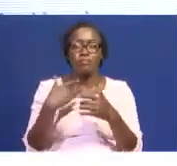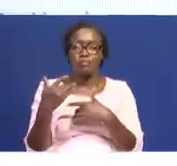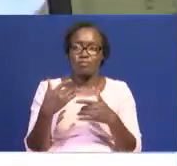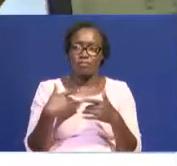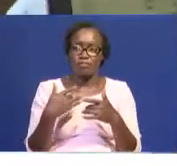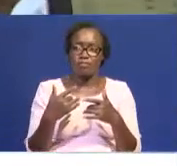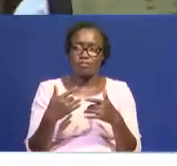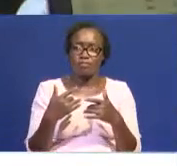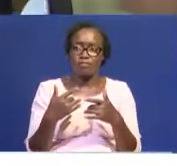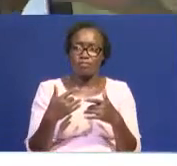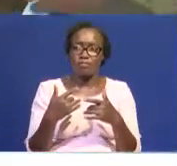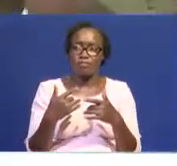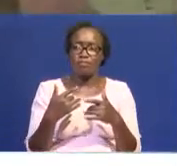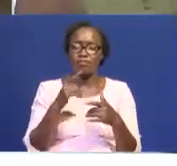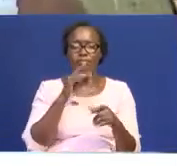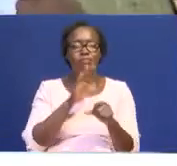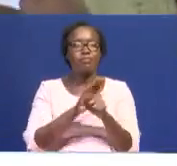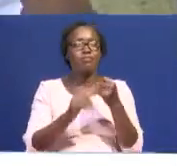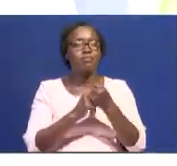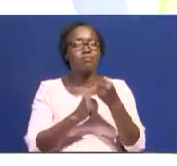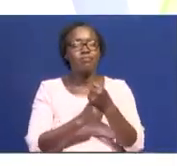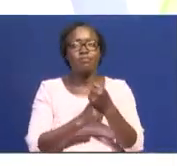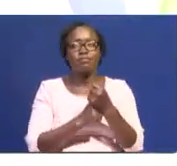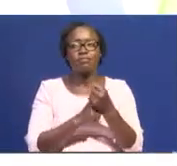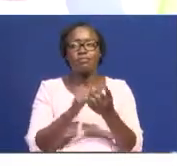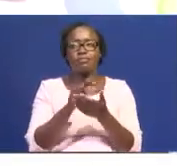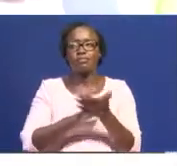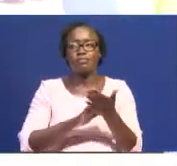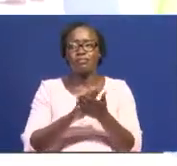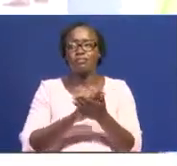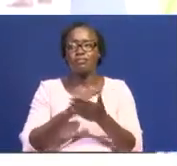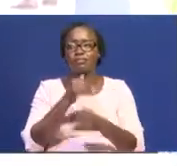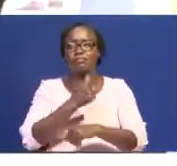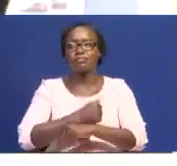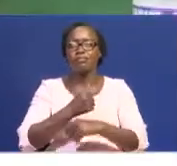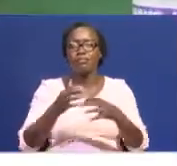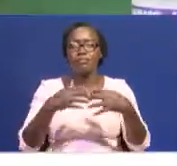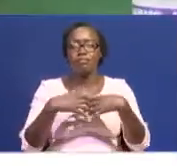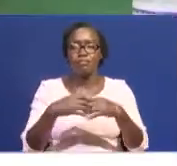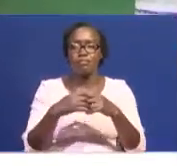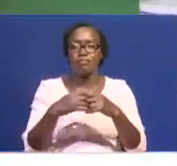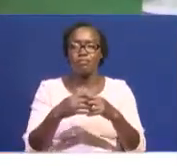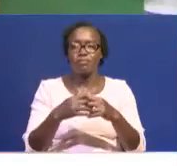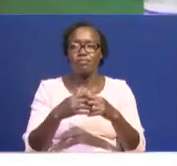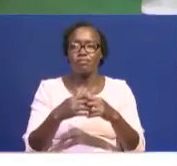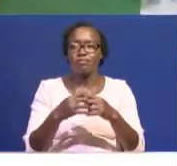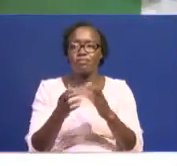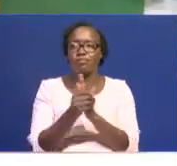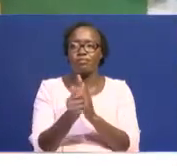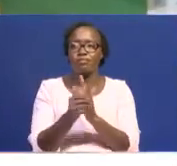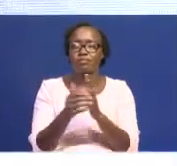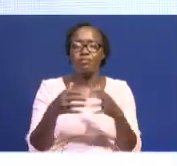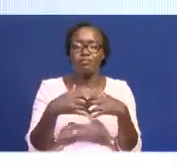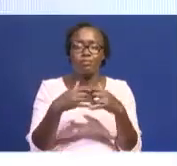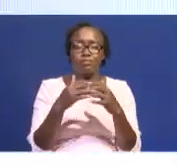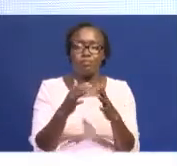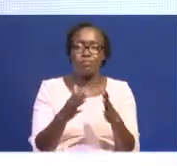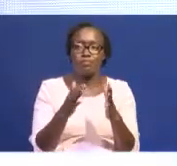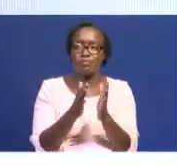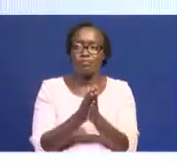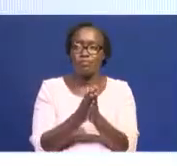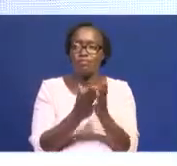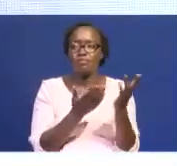the country. Murkomen pledged to first track the establishment of the School of Engineering for sharpening the skills of engineers. I